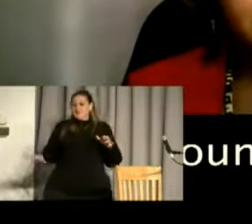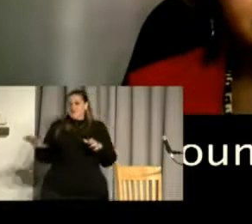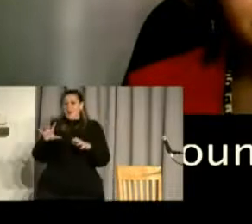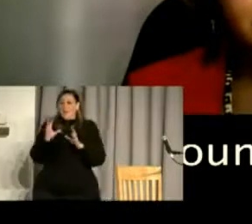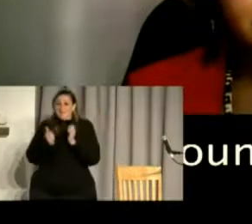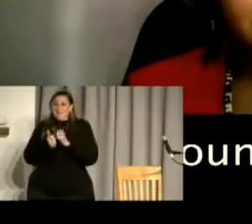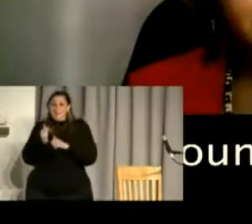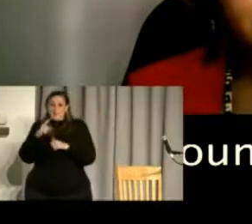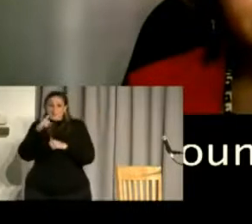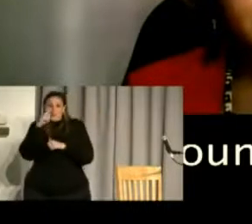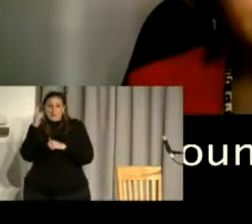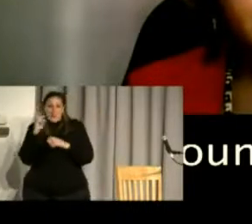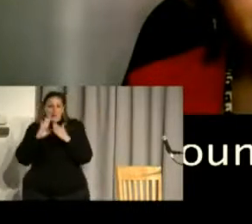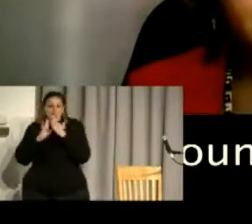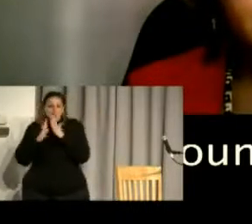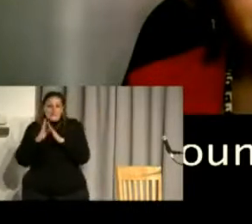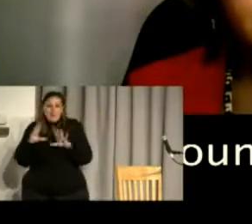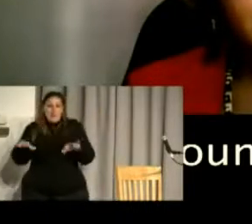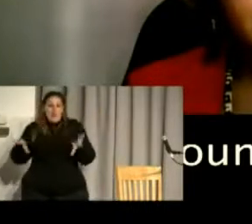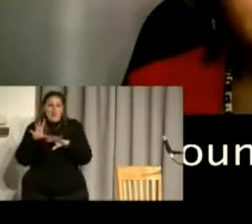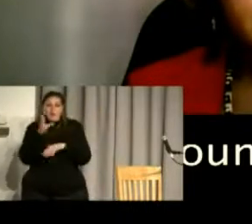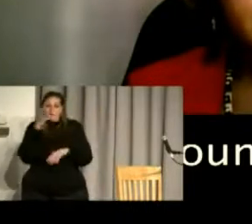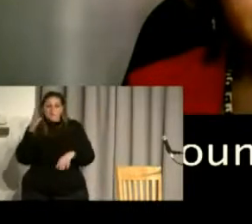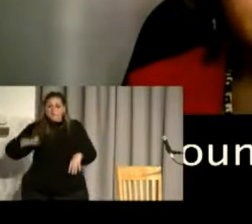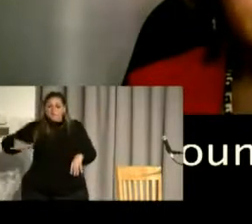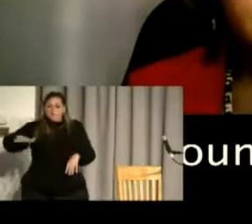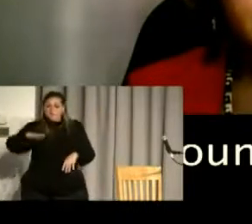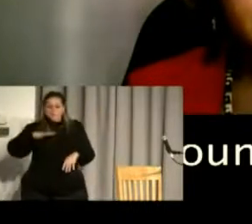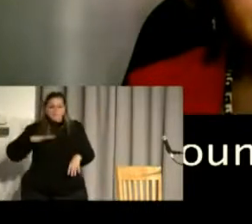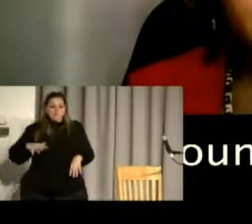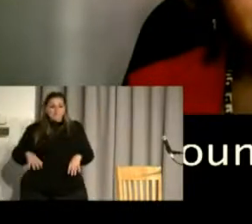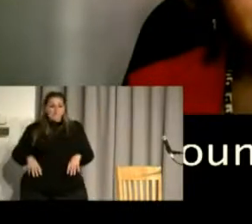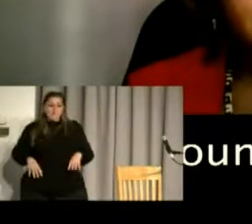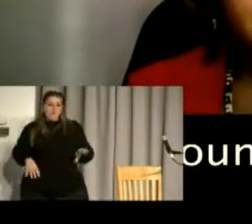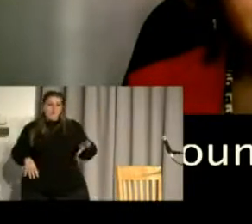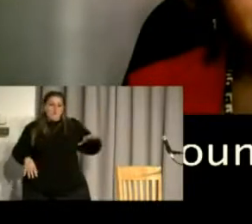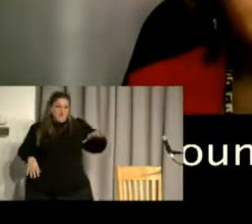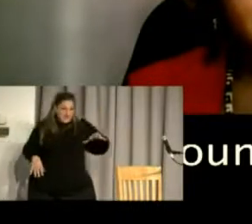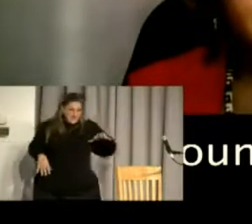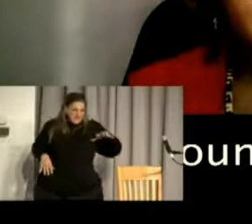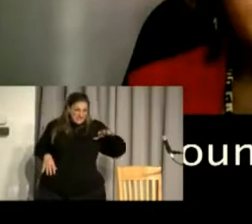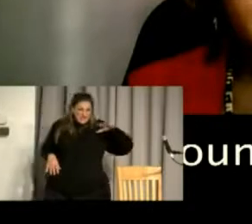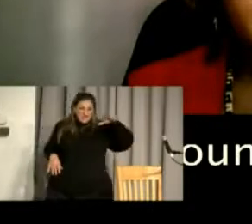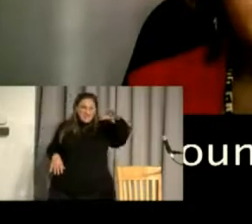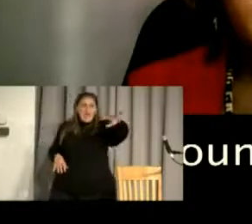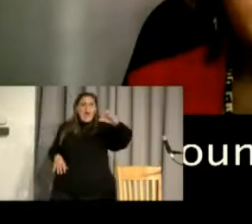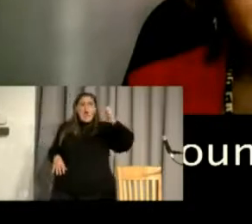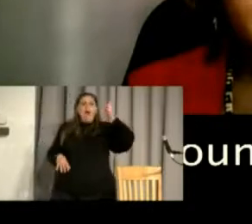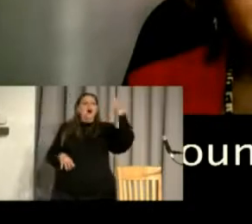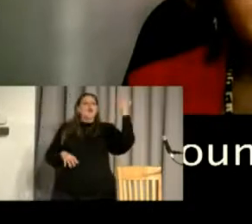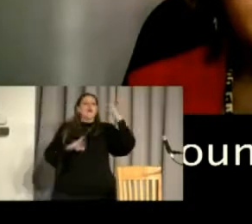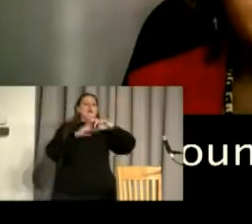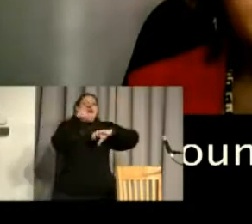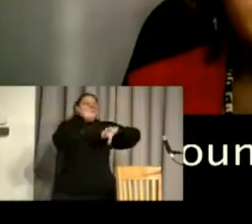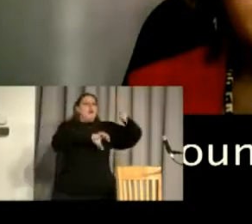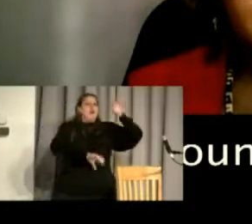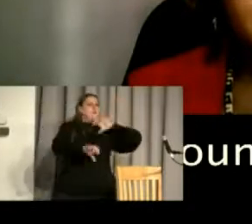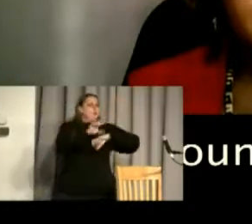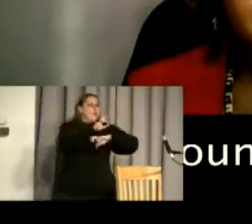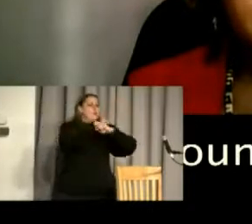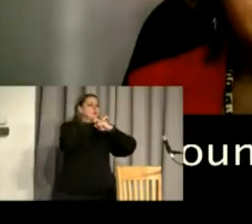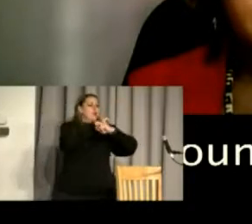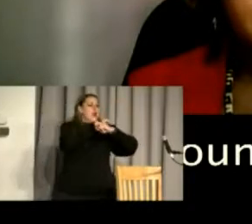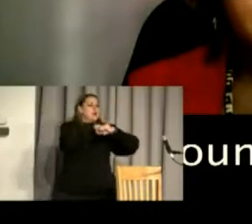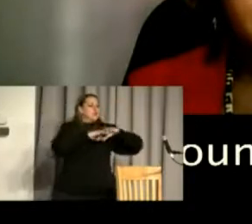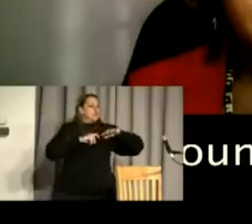Black town of Welcome, Louisiana. In addition to several other petrochemical plants that are currently in the